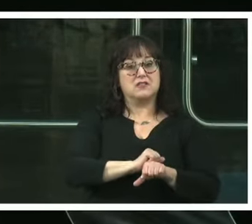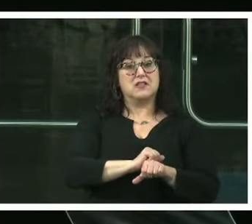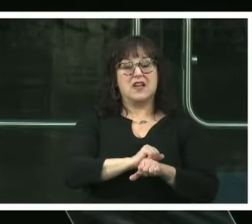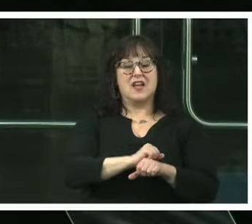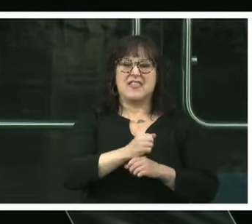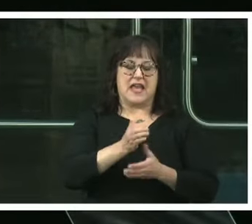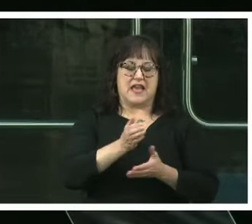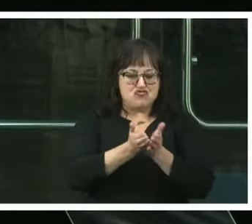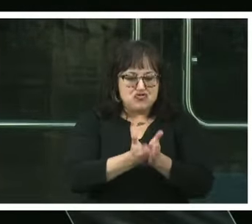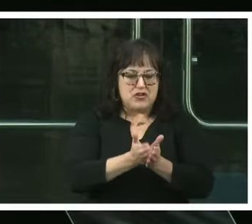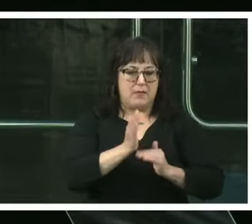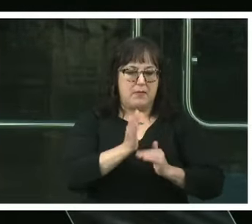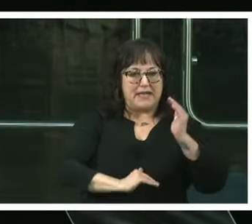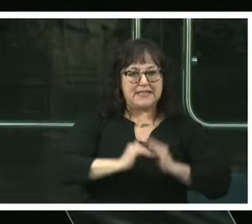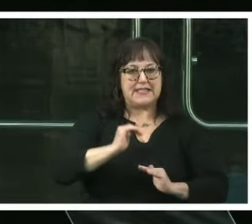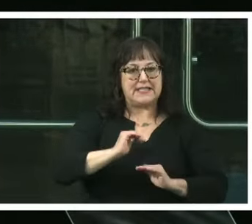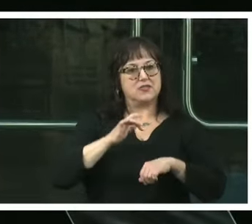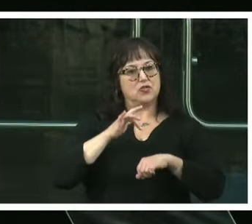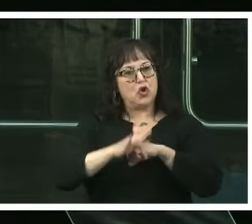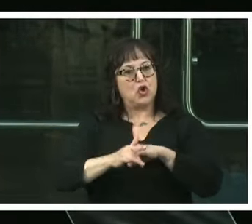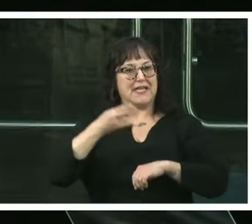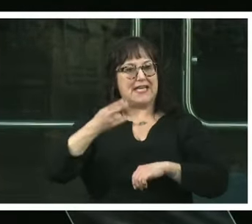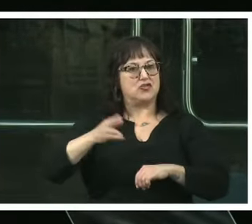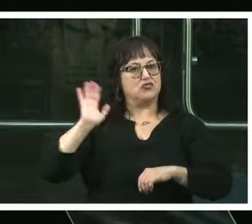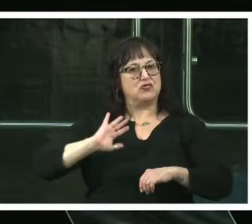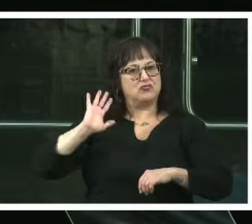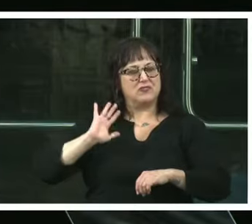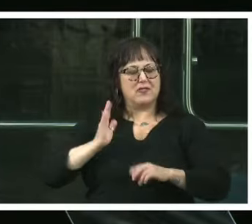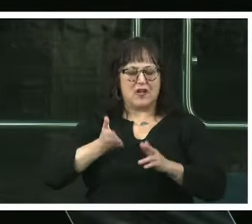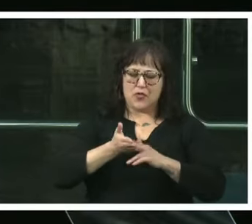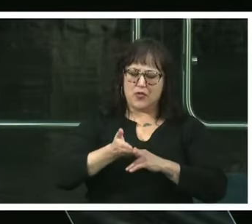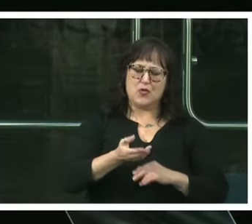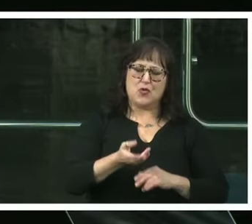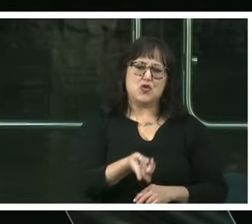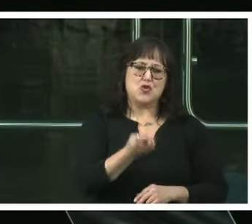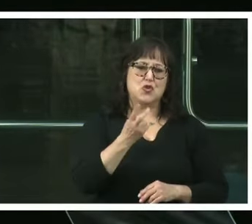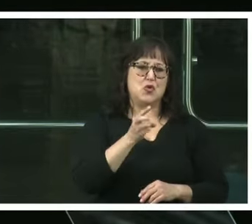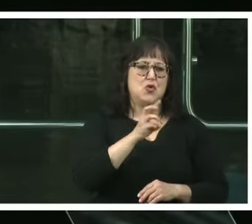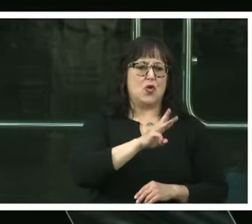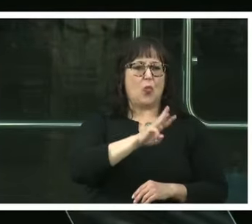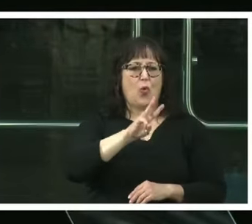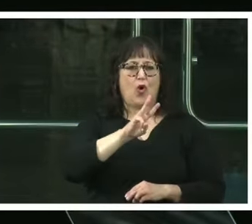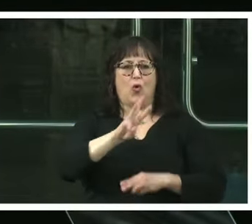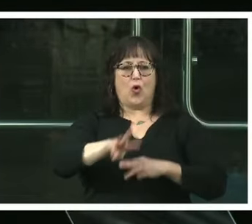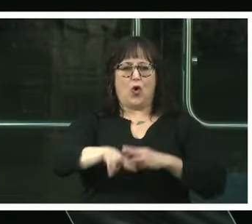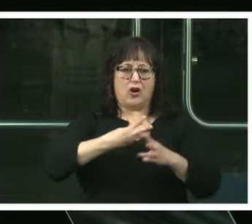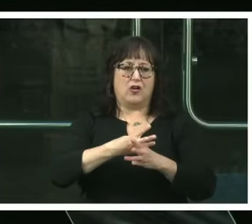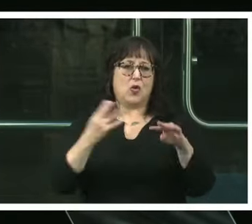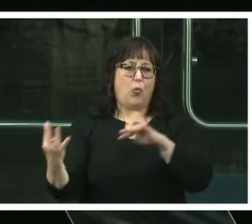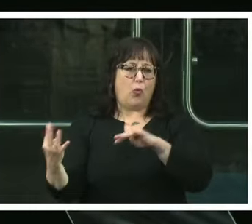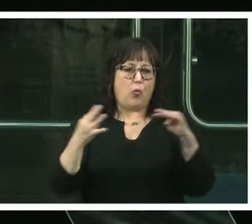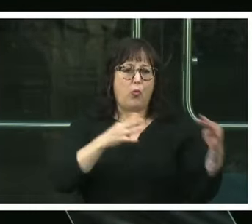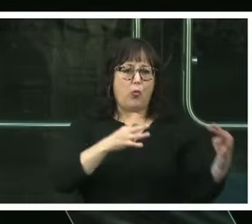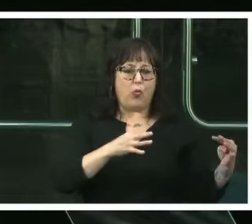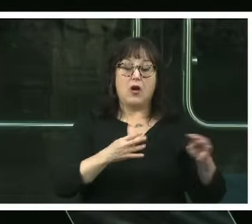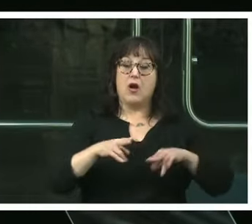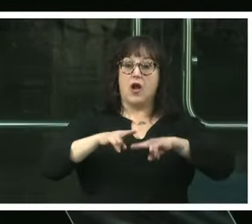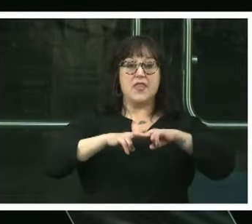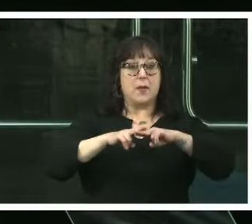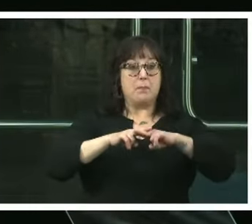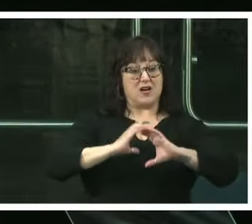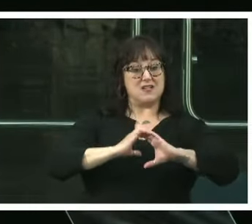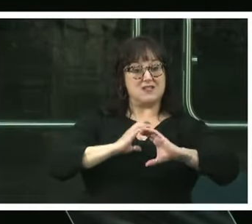our city's early history and two world wars. The BART tunnels were built right here. And now